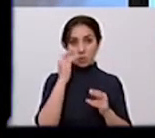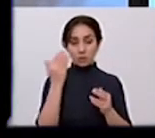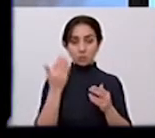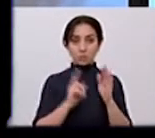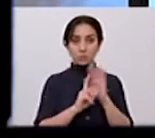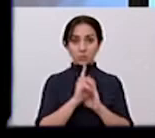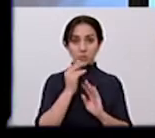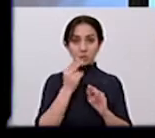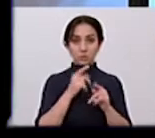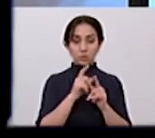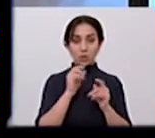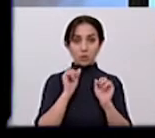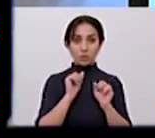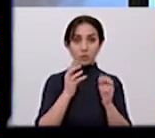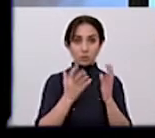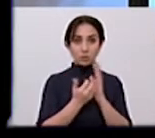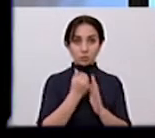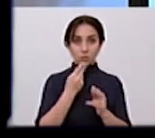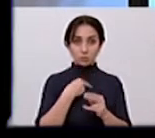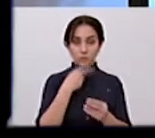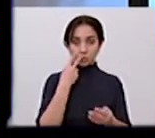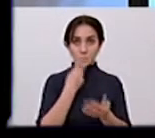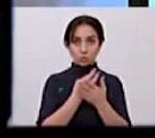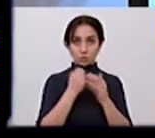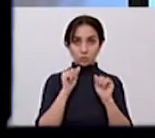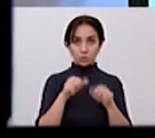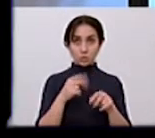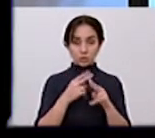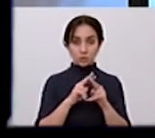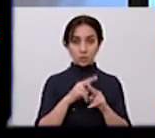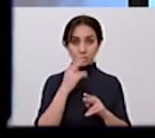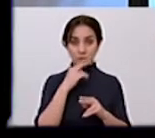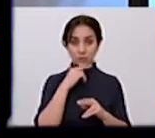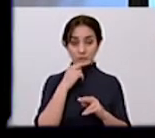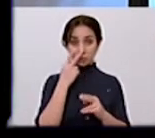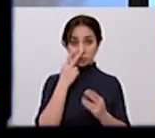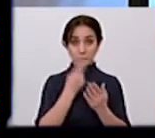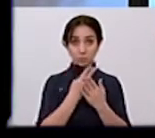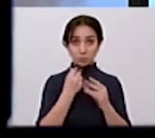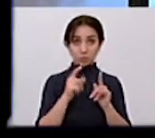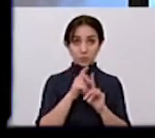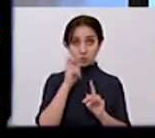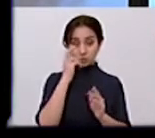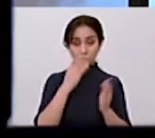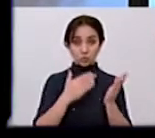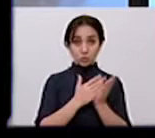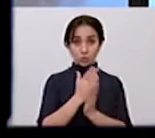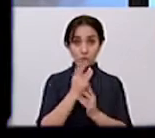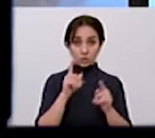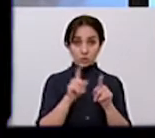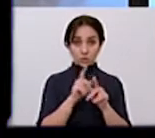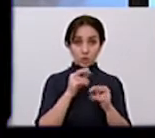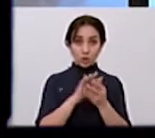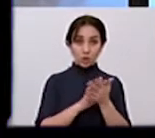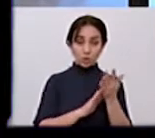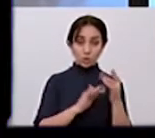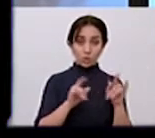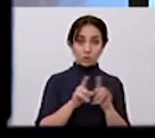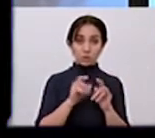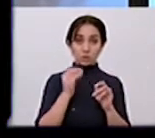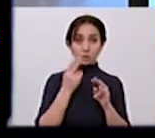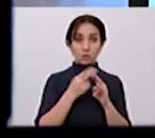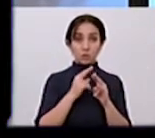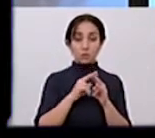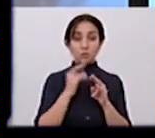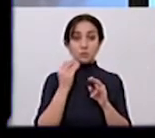kelishini oldini olganligini demak biz ko'rishimiz mumkin ekan. E'tibor beryapsizmi? Mana bu siyosiy jarayonlarda, mana shu siyosiy